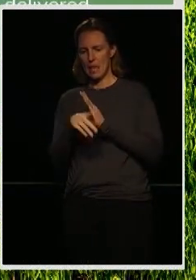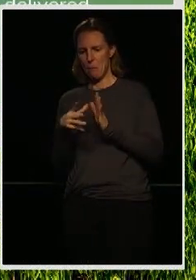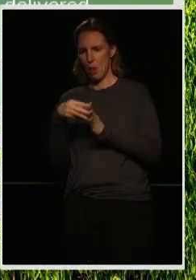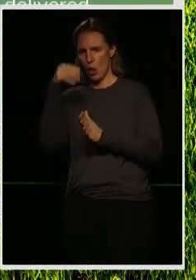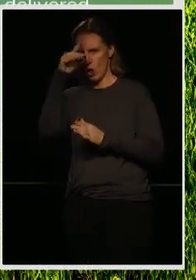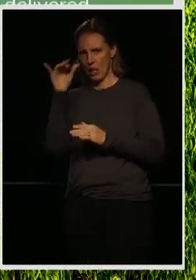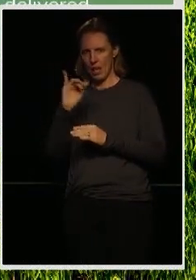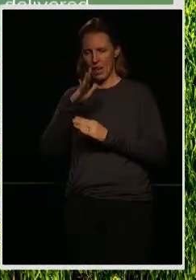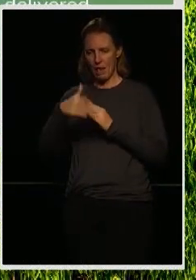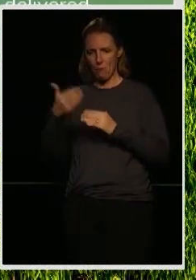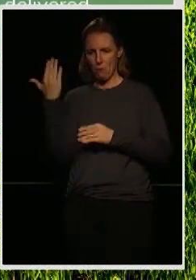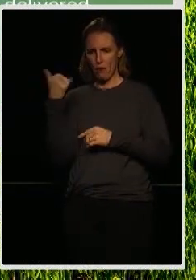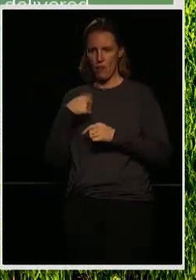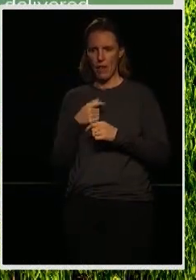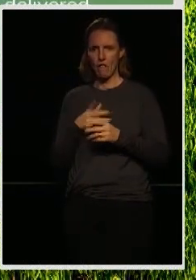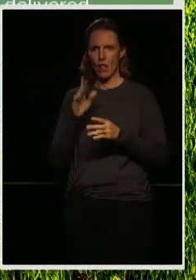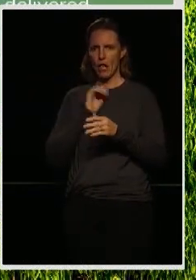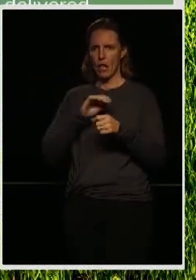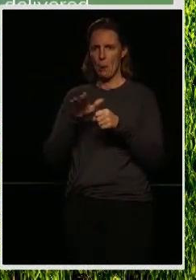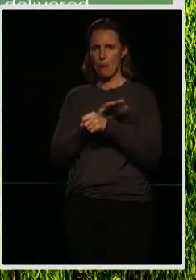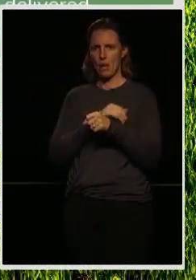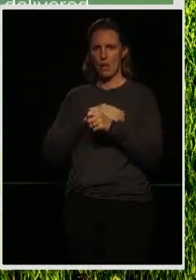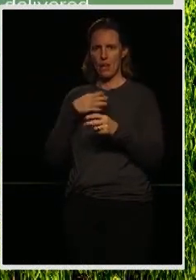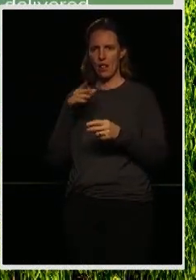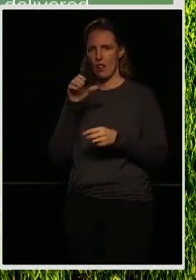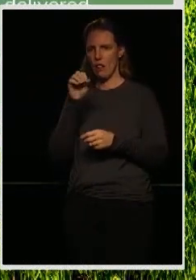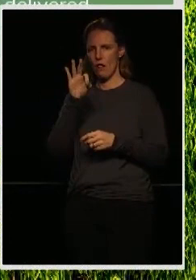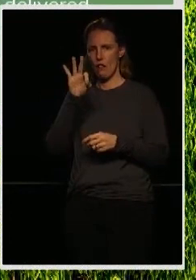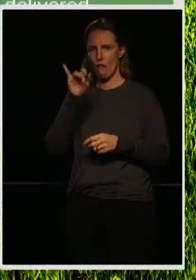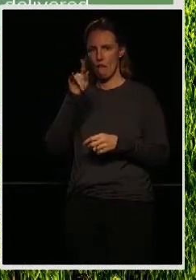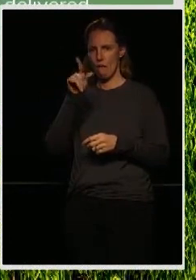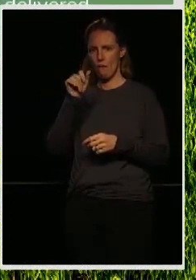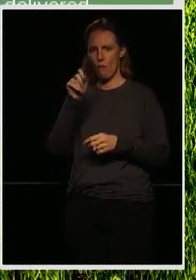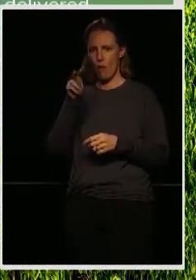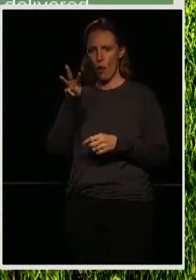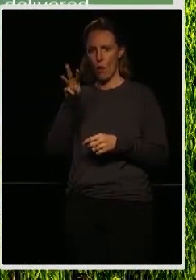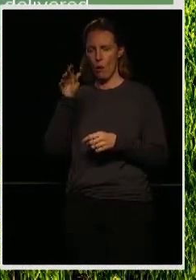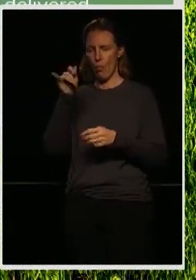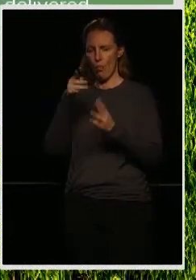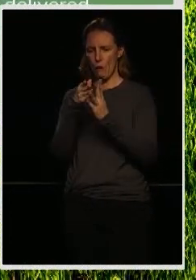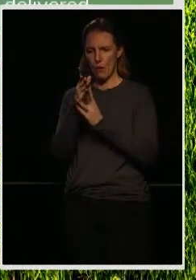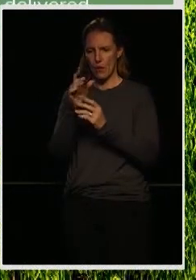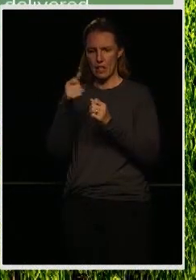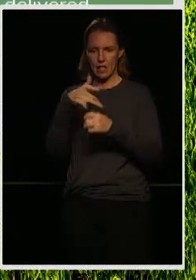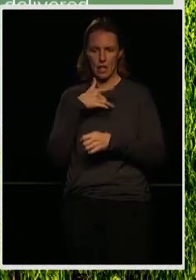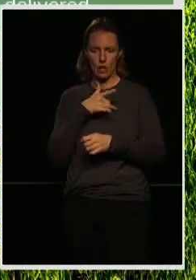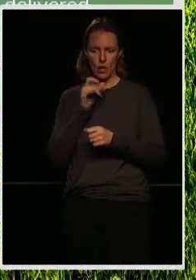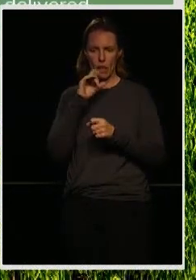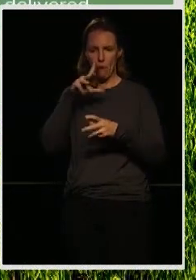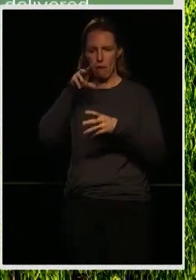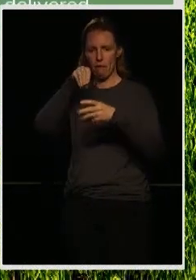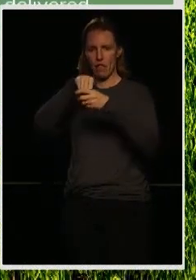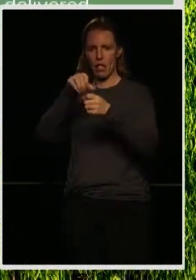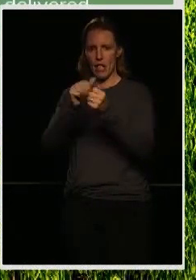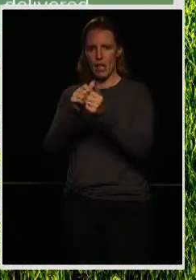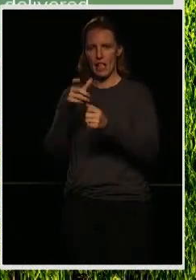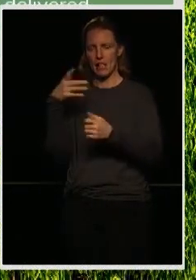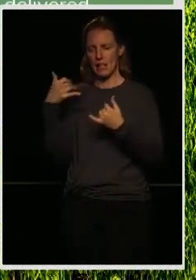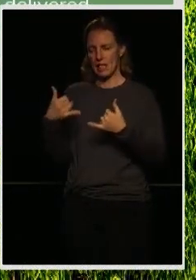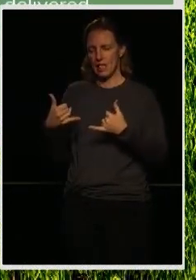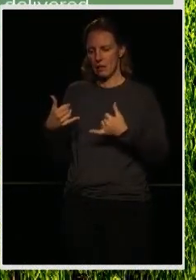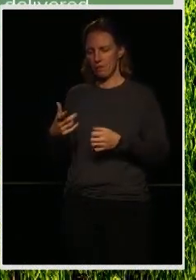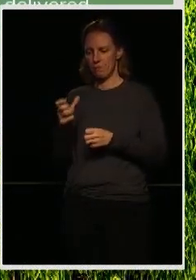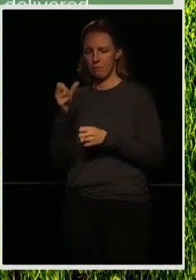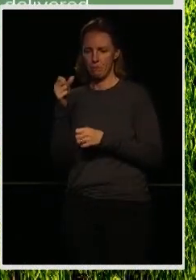a completely flow-through sensor that we fit into existing milking equipment. There's no chemicals, no reagents, and